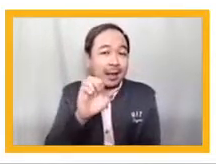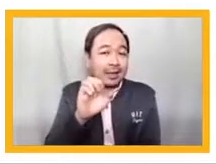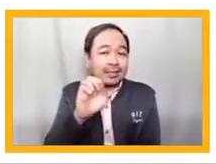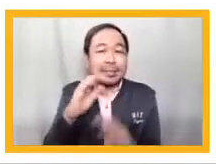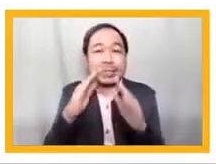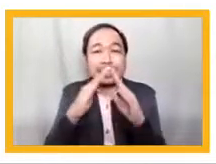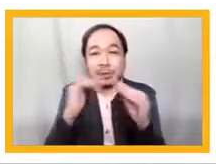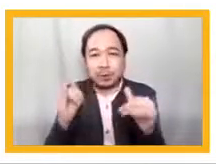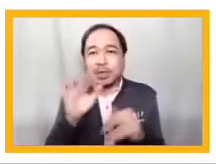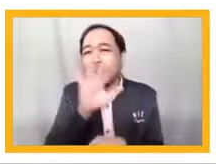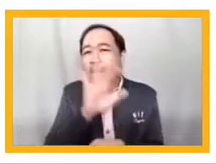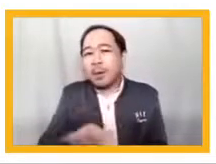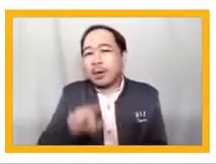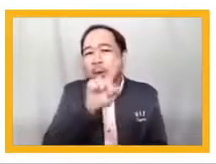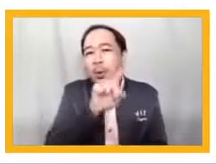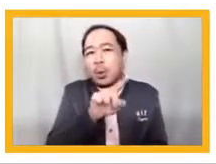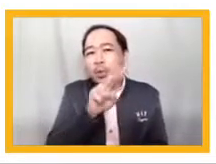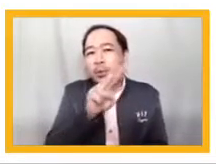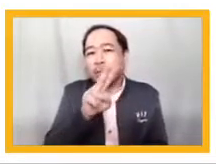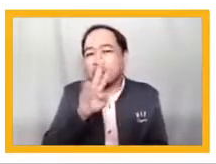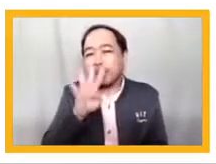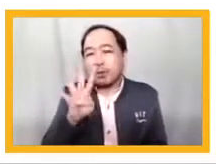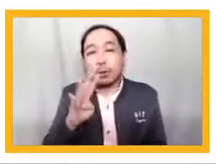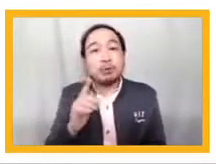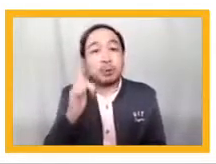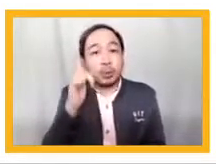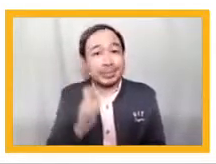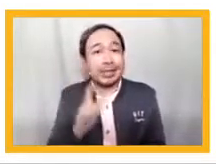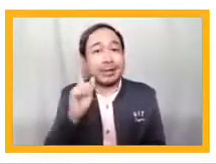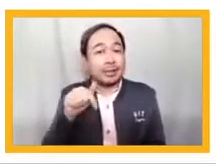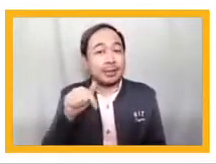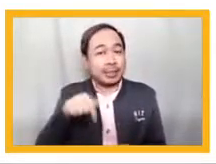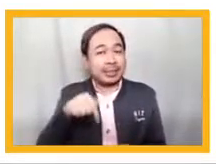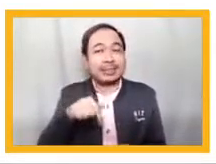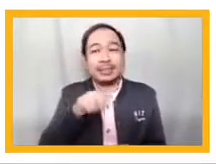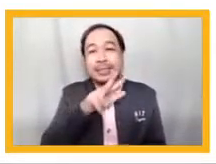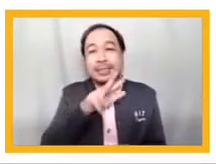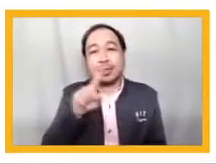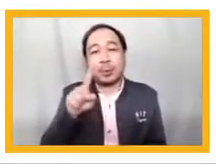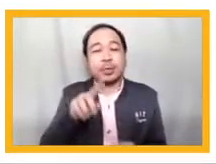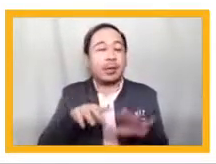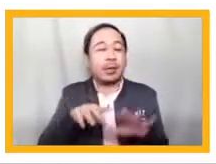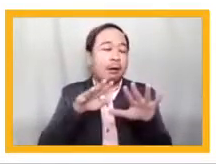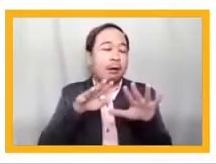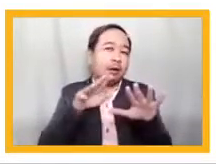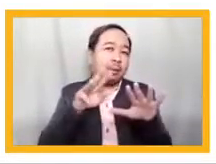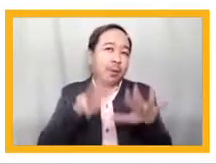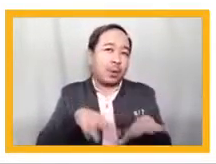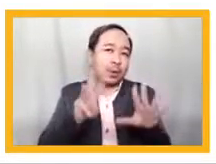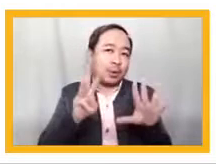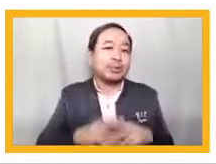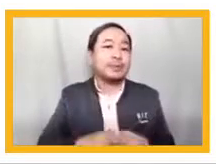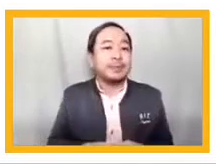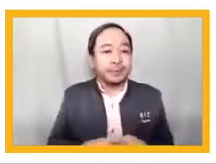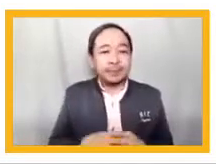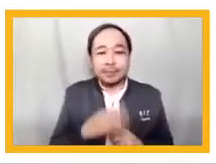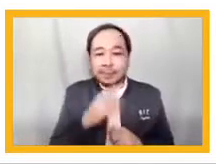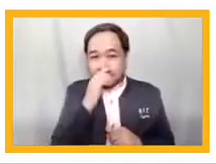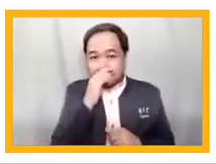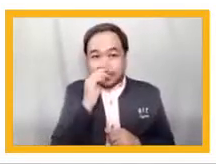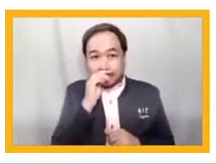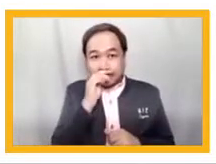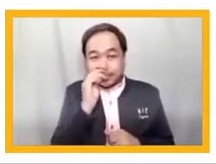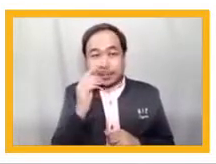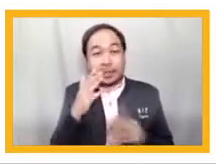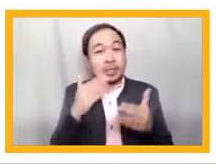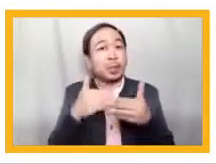opening on the 30th of August. And because of that, we are going to do what we call, and the next step is